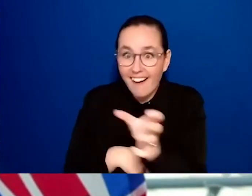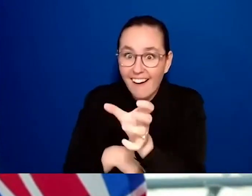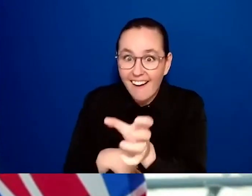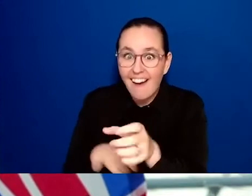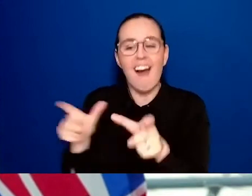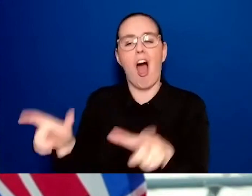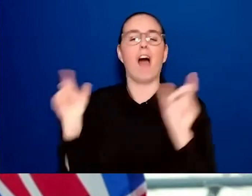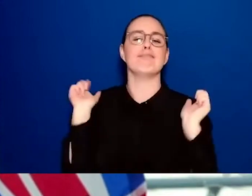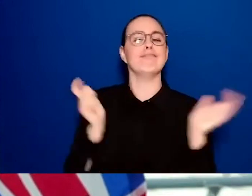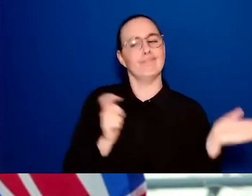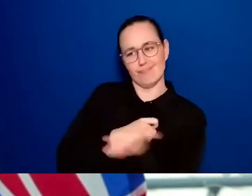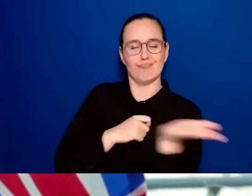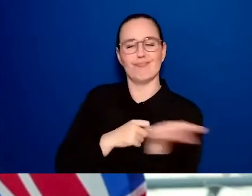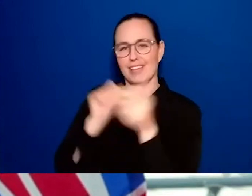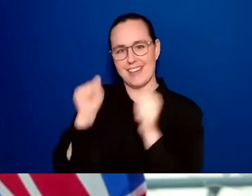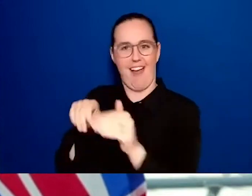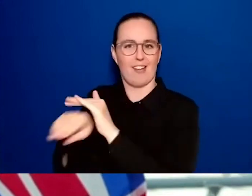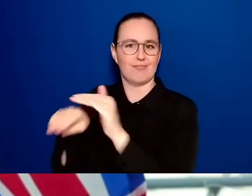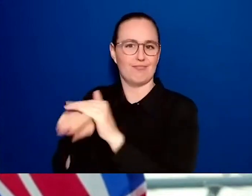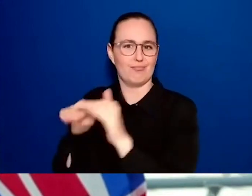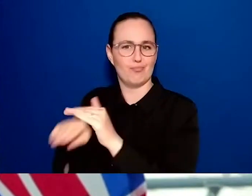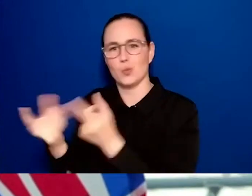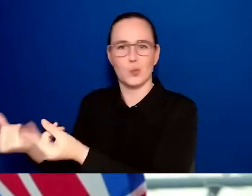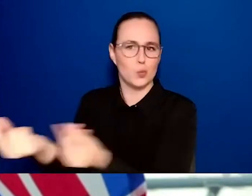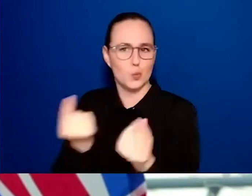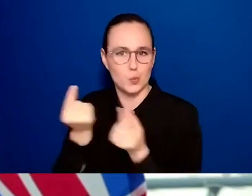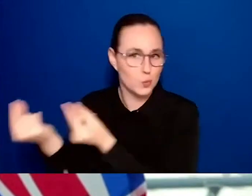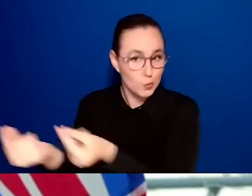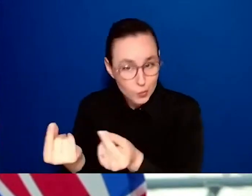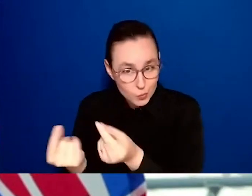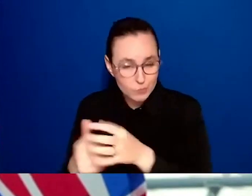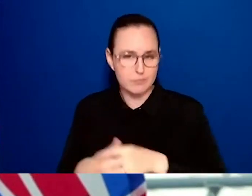the last little while as cases increased.